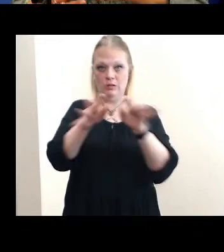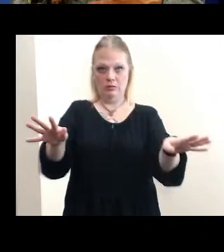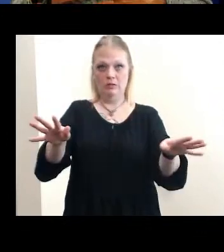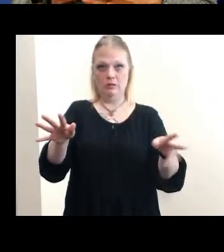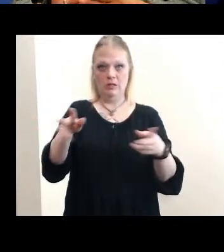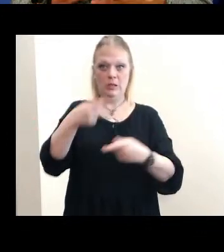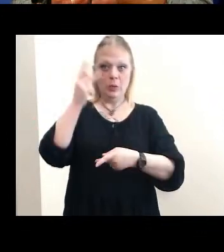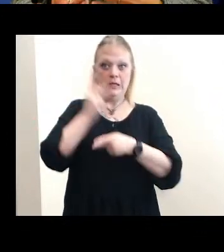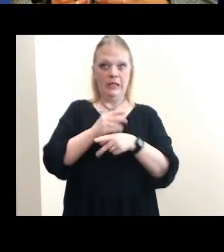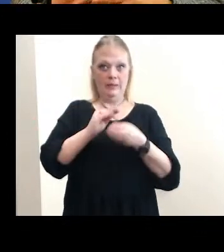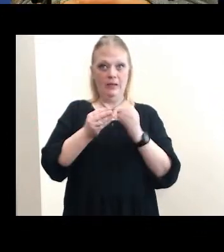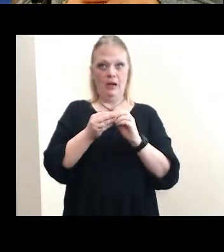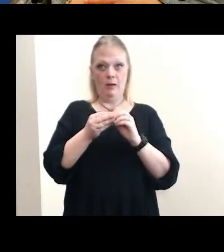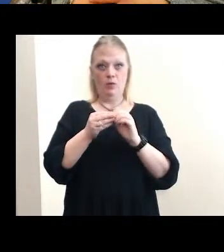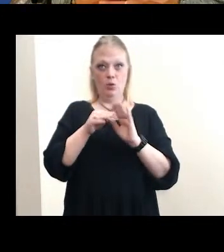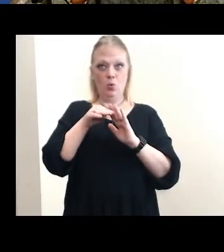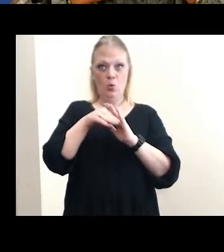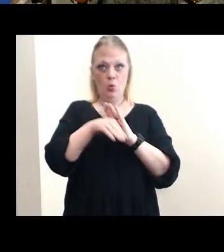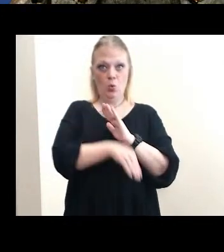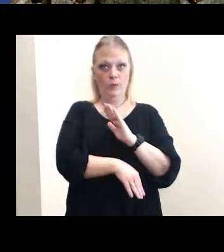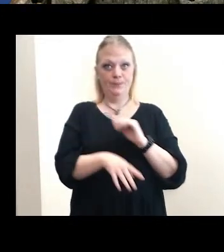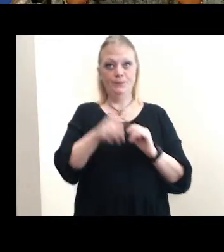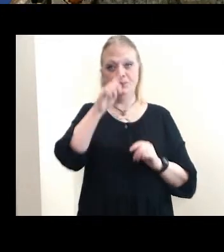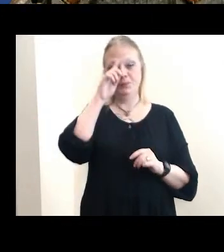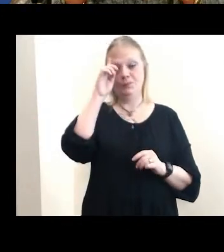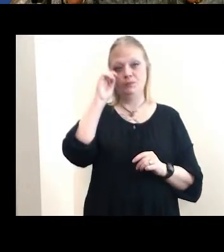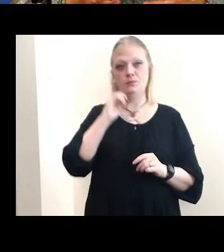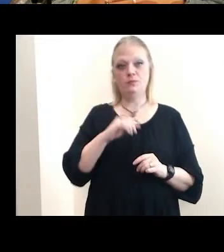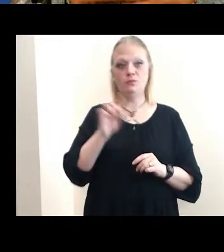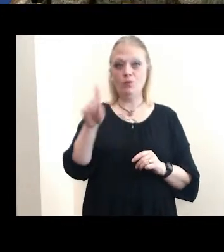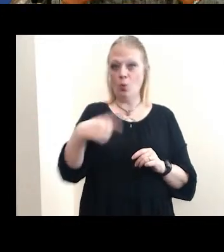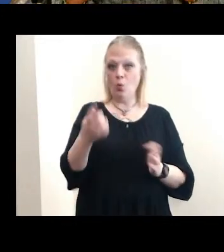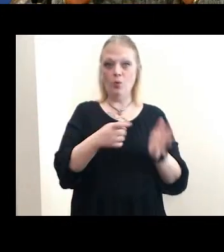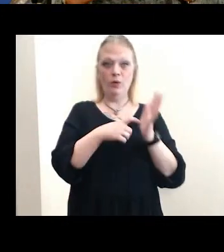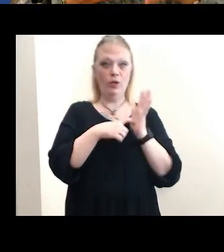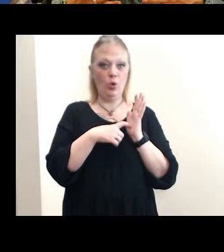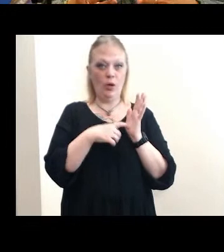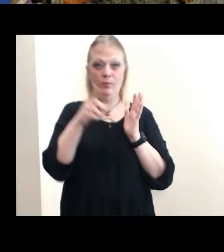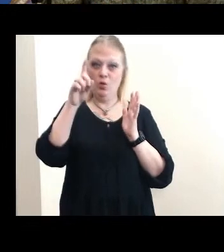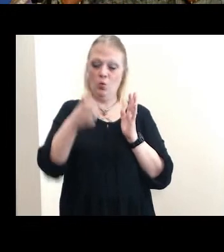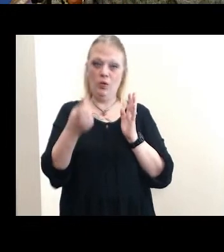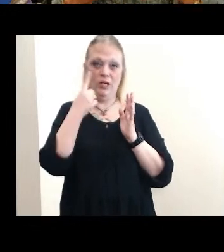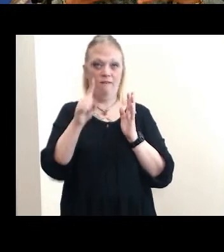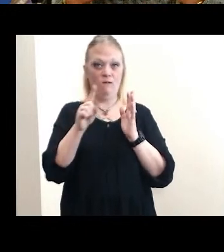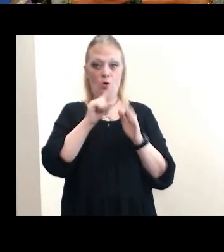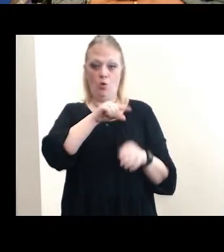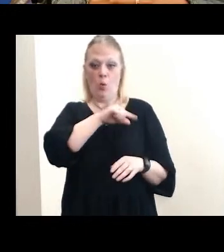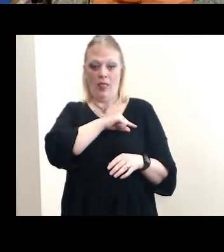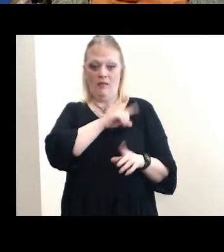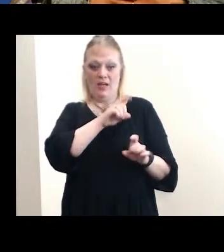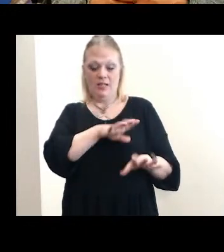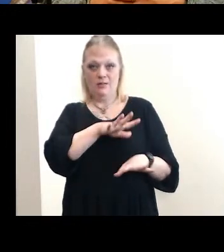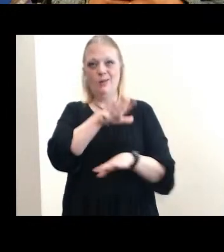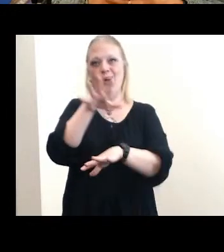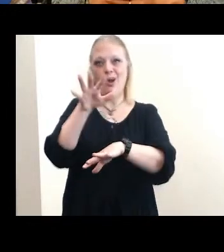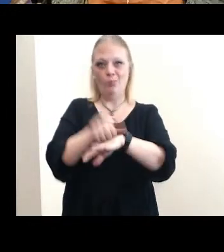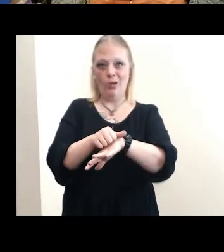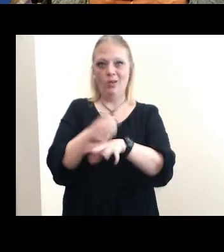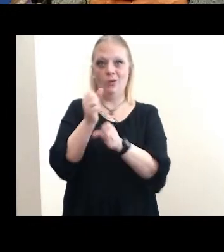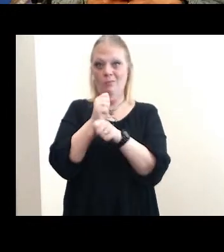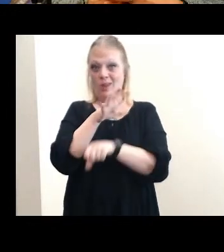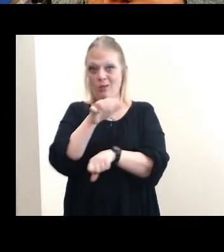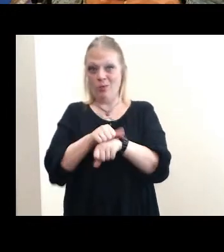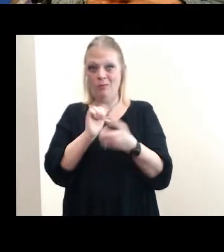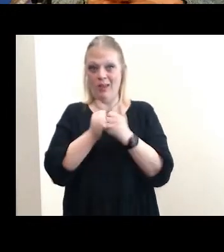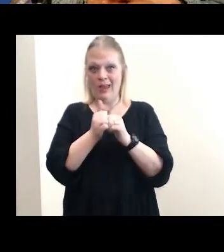transmission and keep these numbers going down. So the only requirement that you need for a test is an appointment. So to make an appointment,